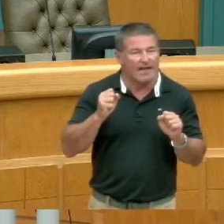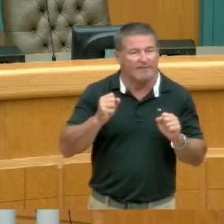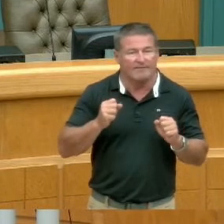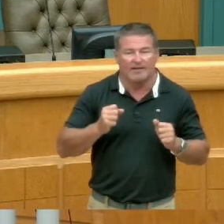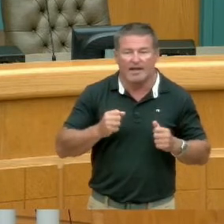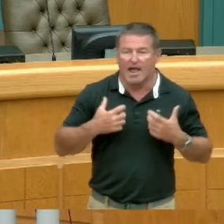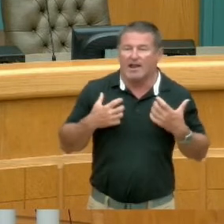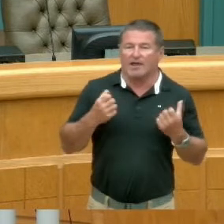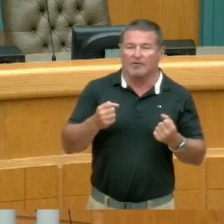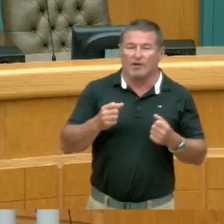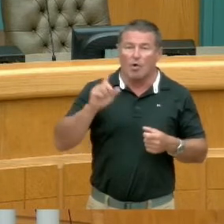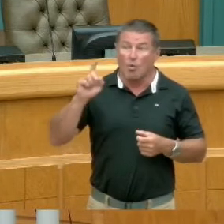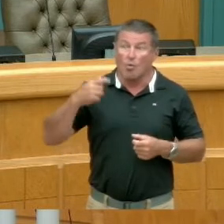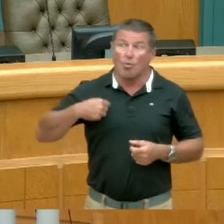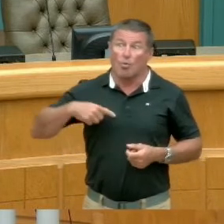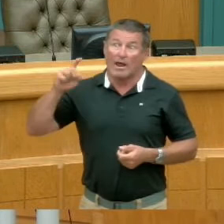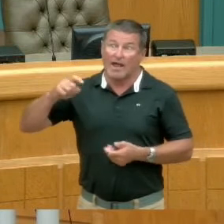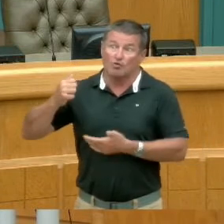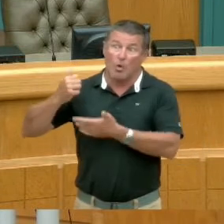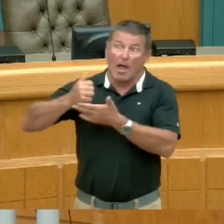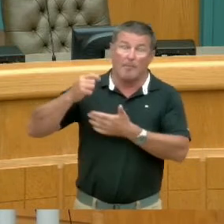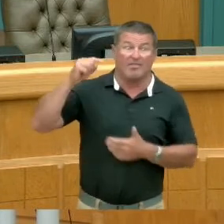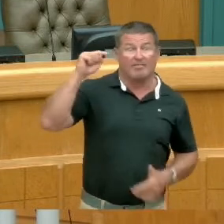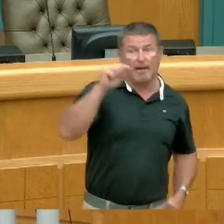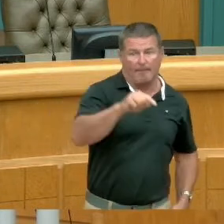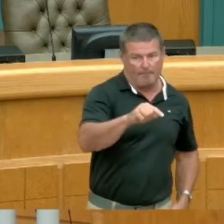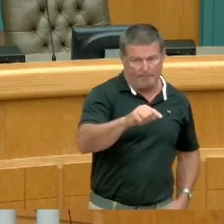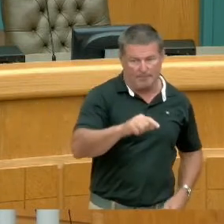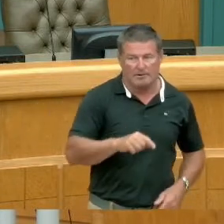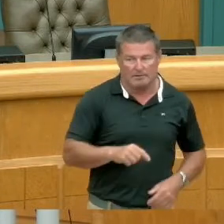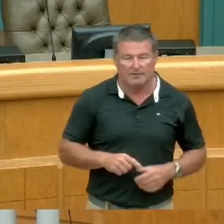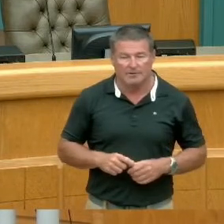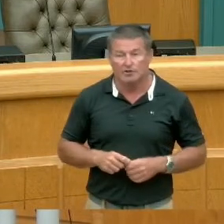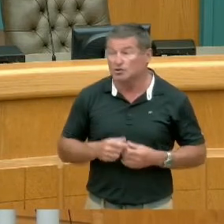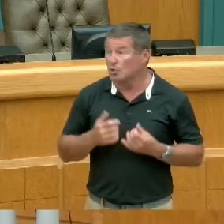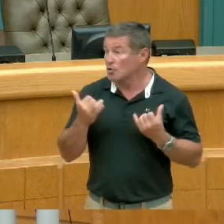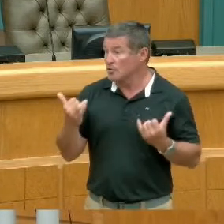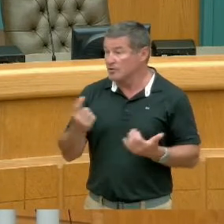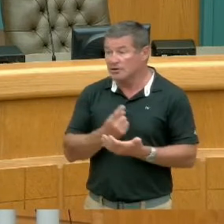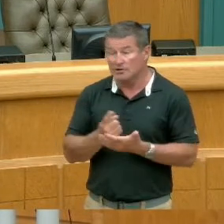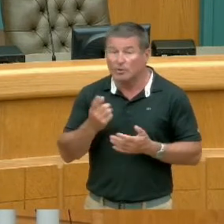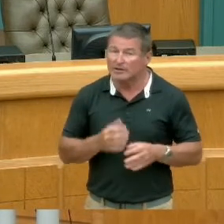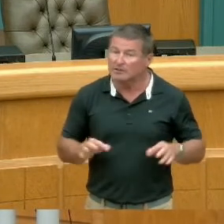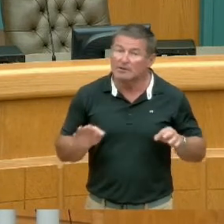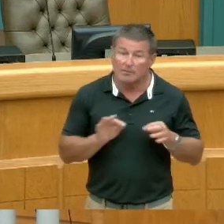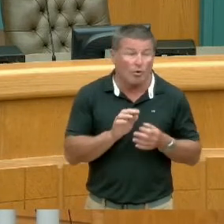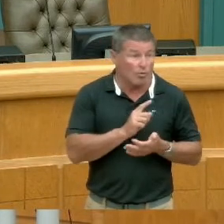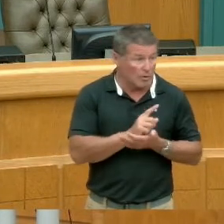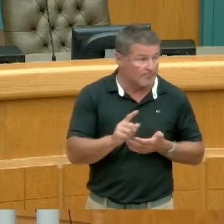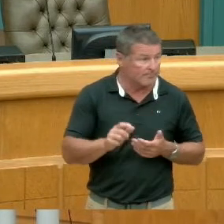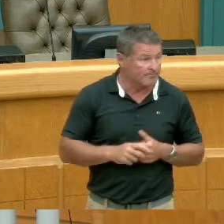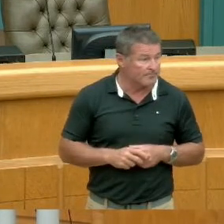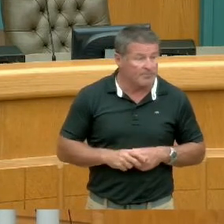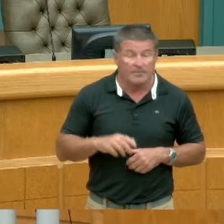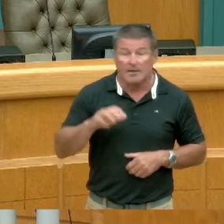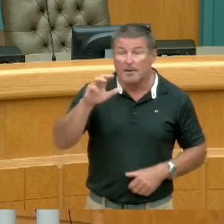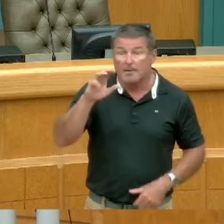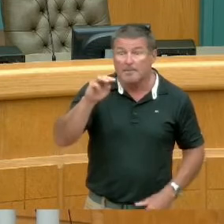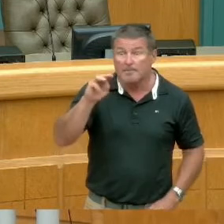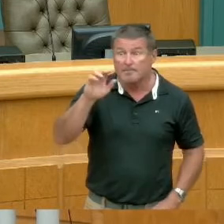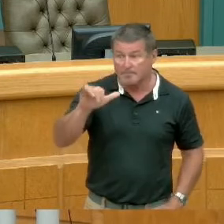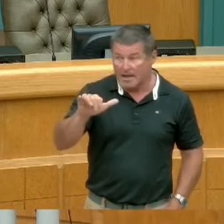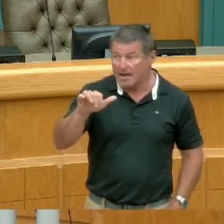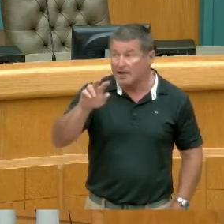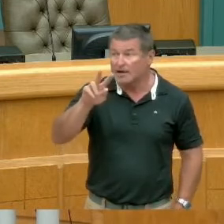their success. And so this week is going to be a very important week. And when I see May 22nd,